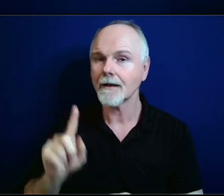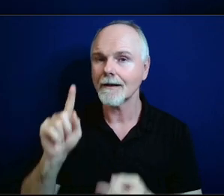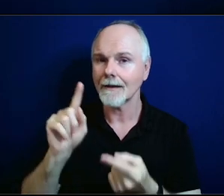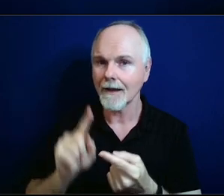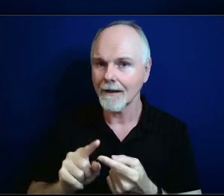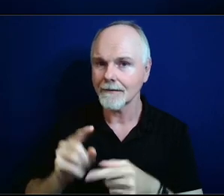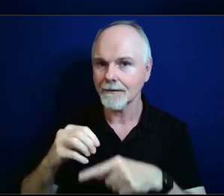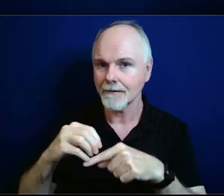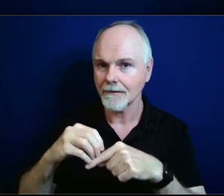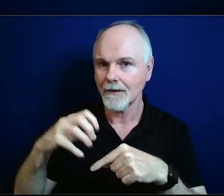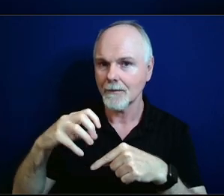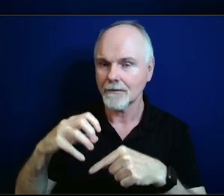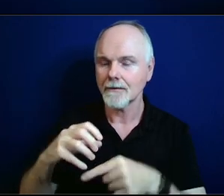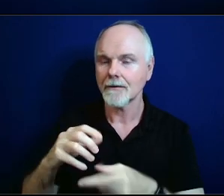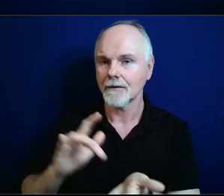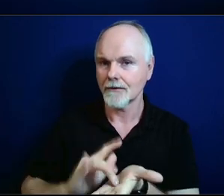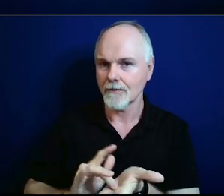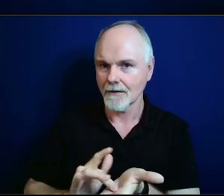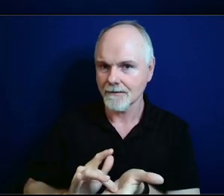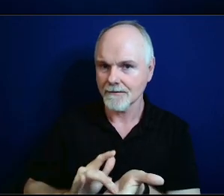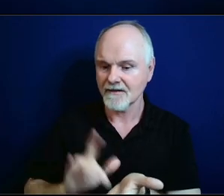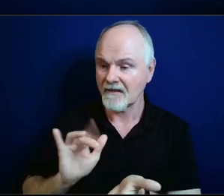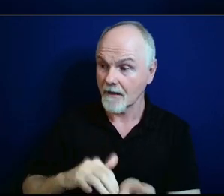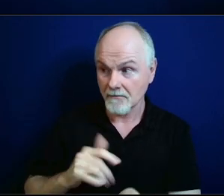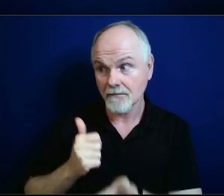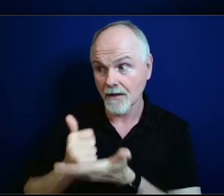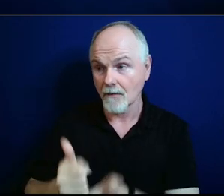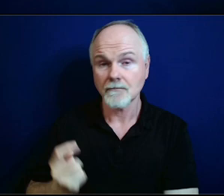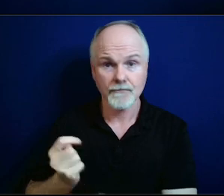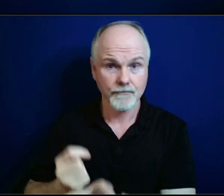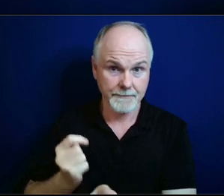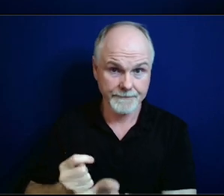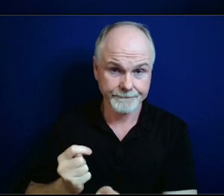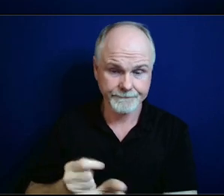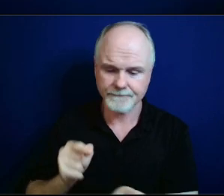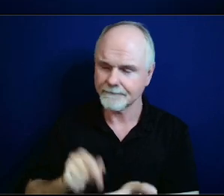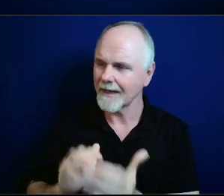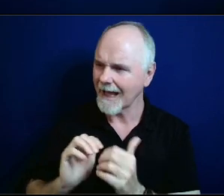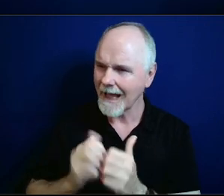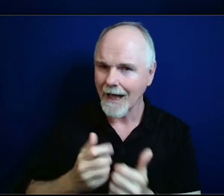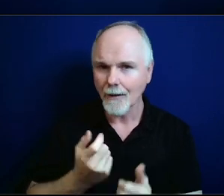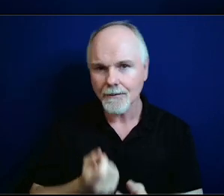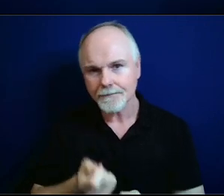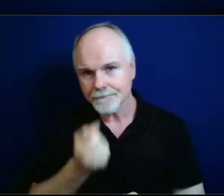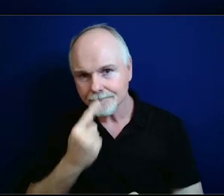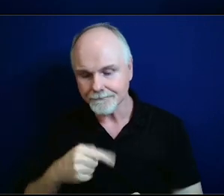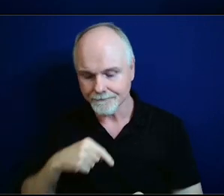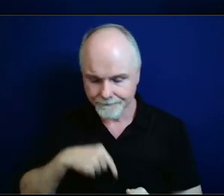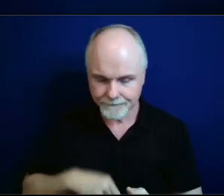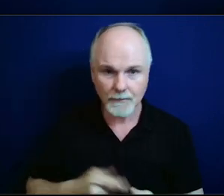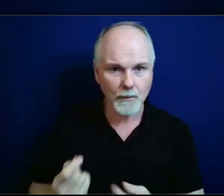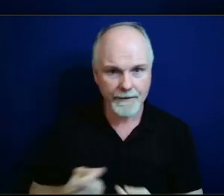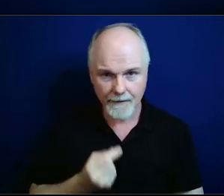option, and I explained their mechanism of action and potential side effects.